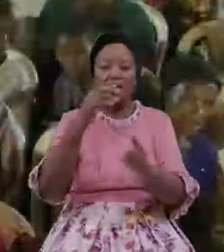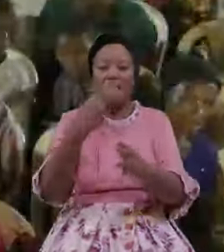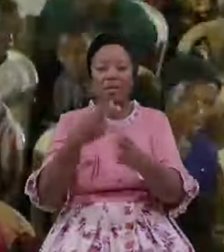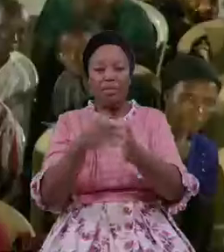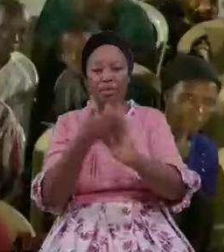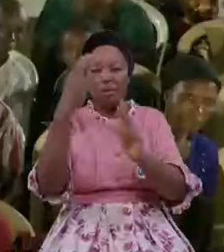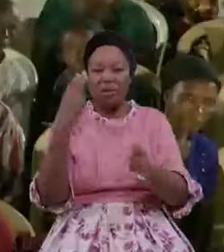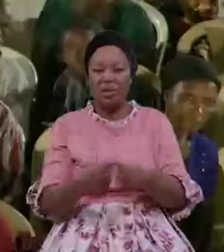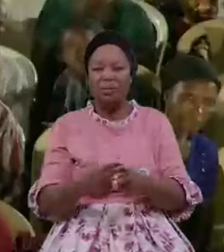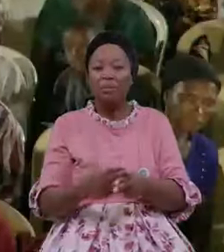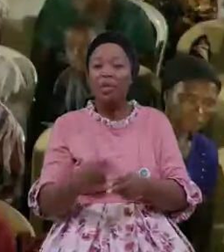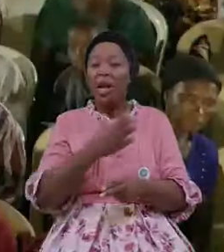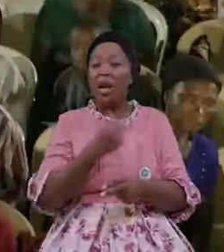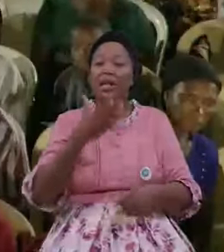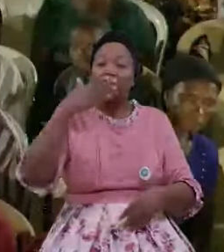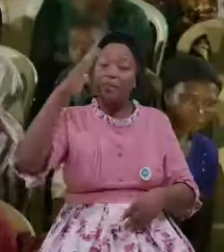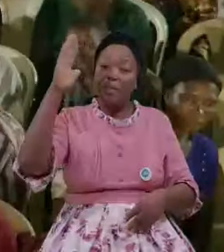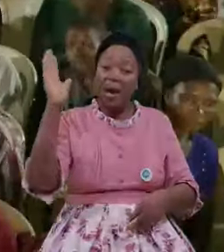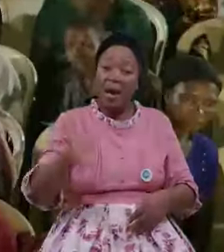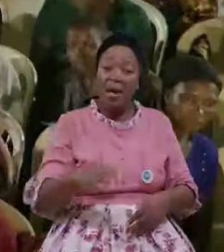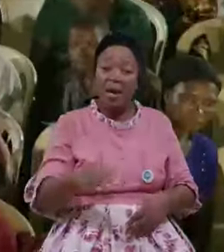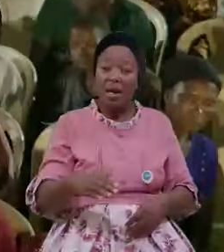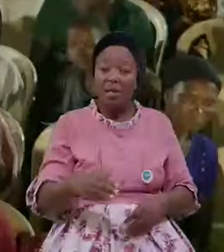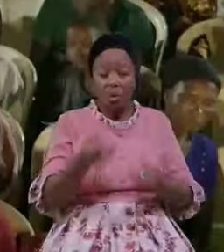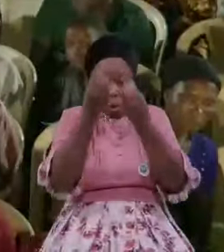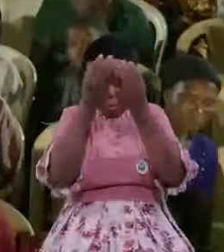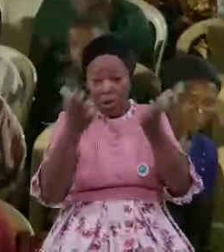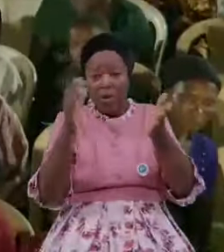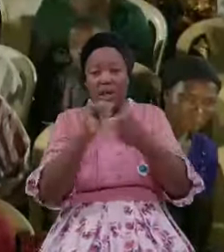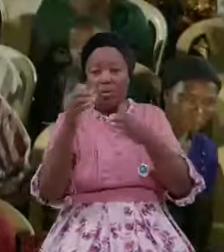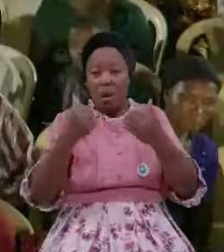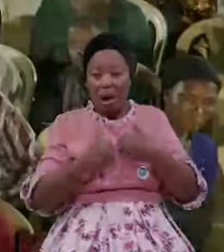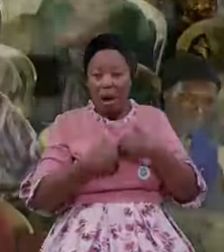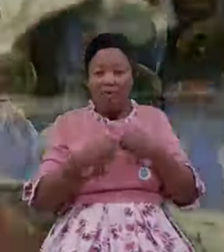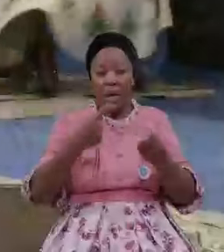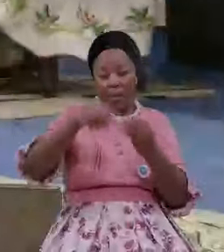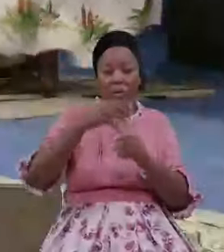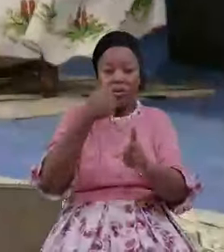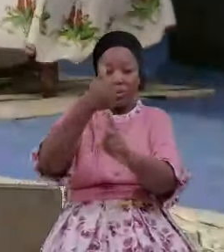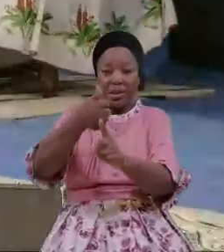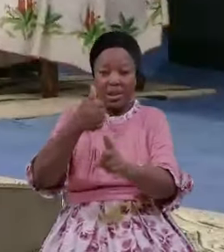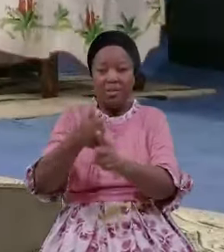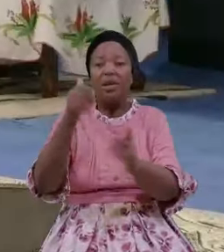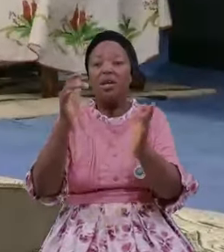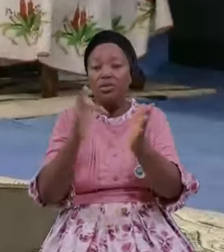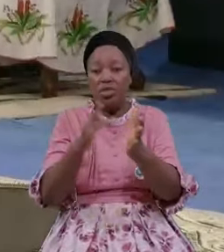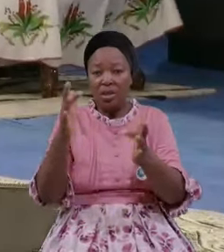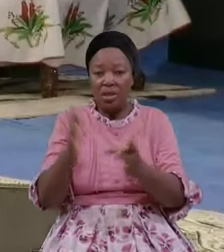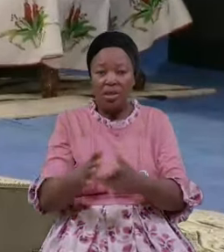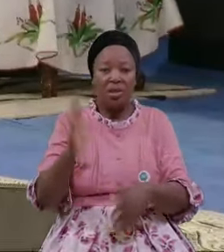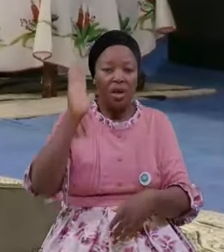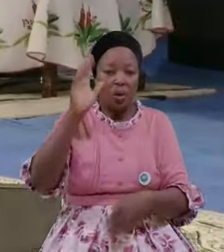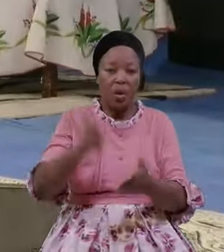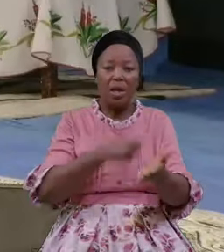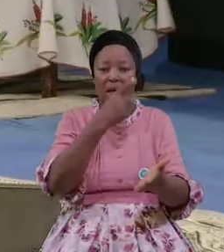And the bad opinion you have about yourself, Jesus will cancel